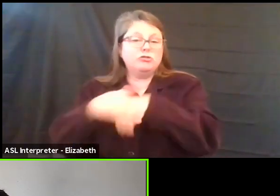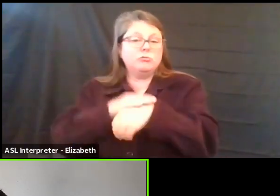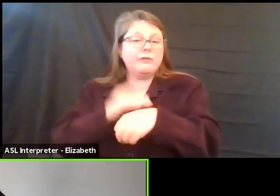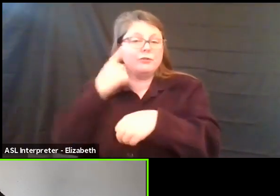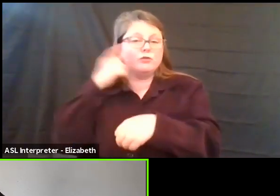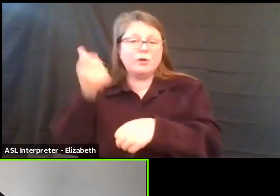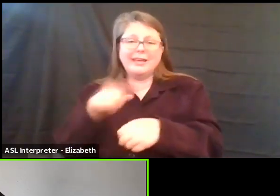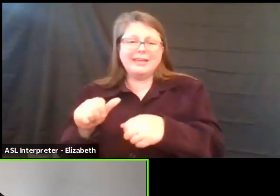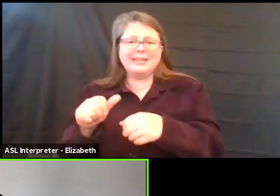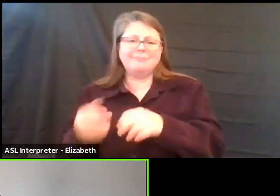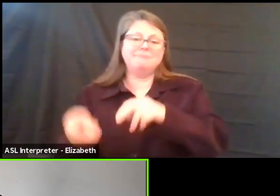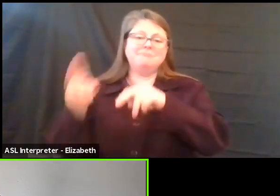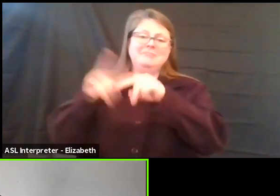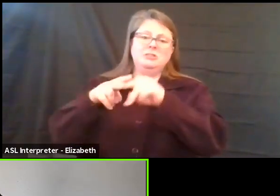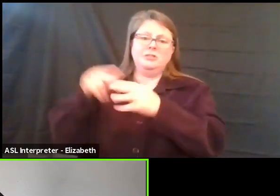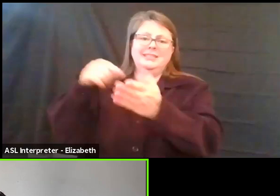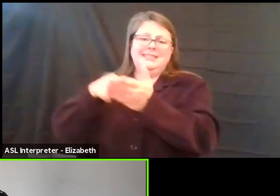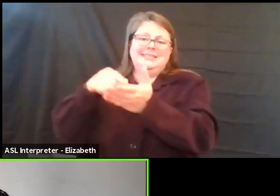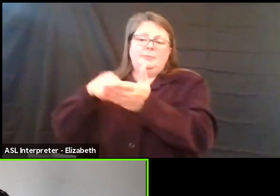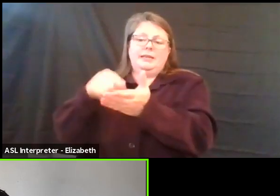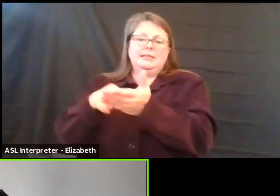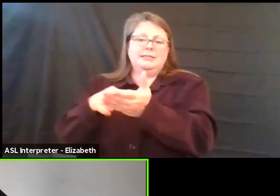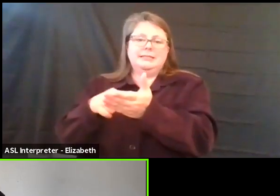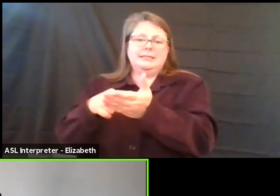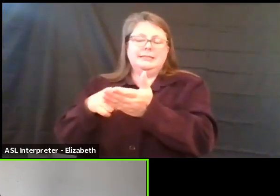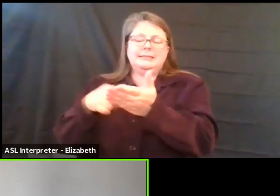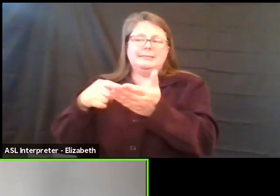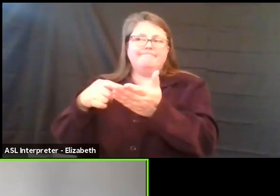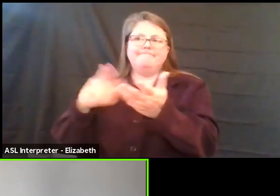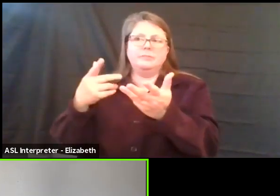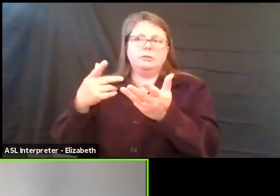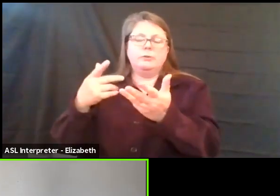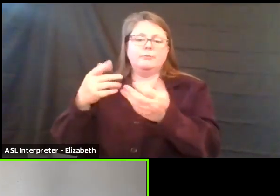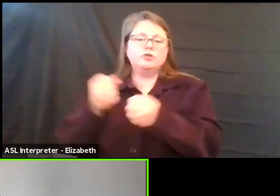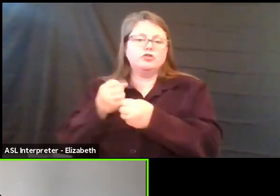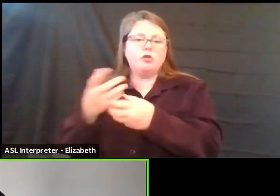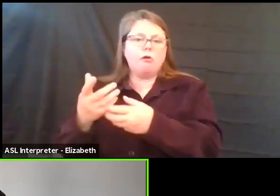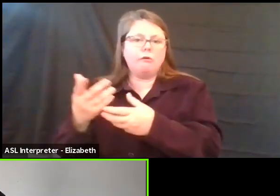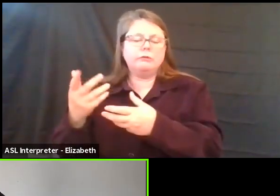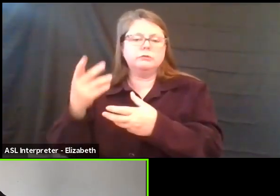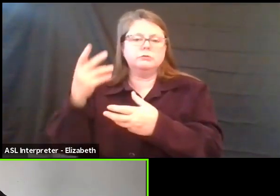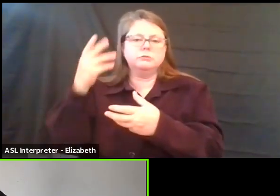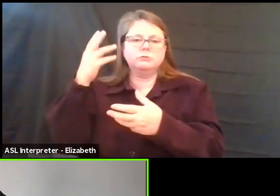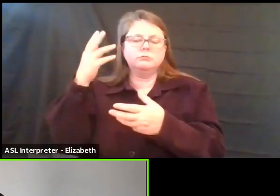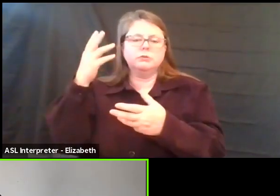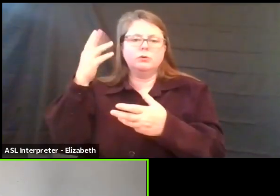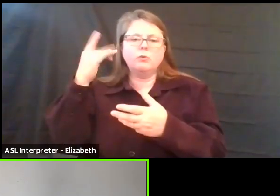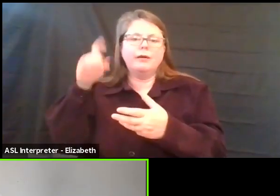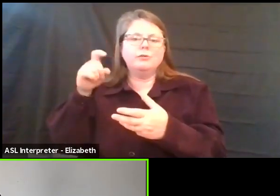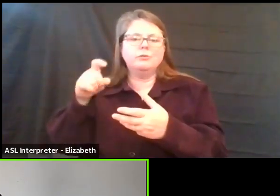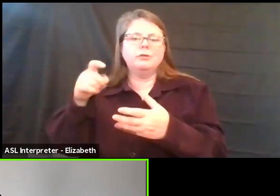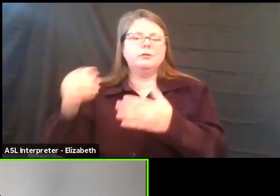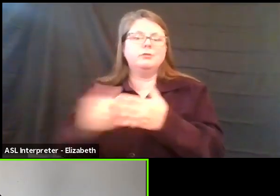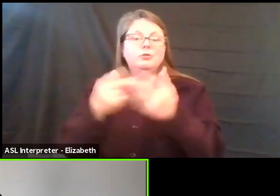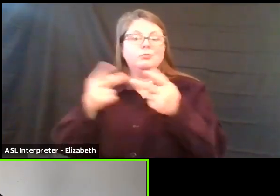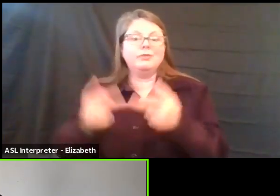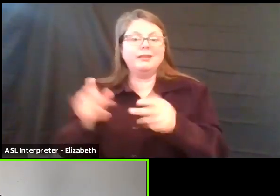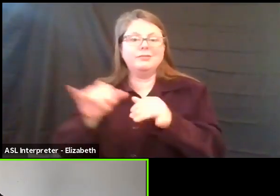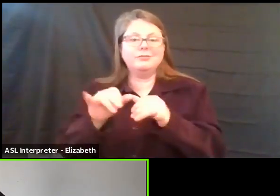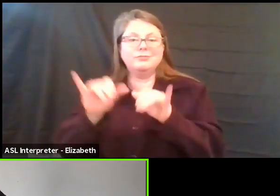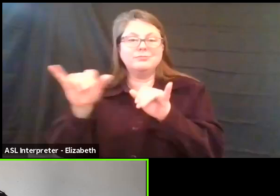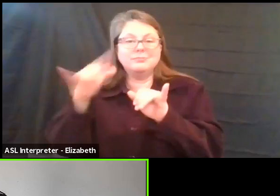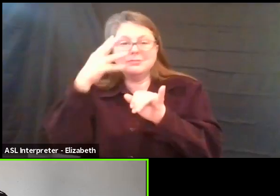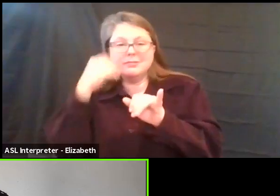incur from the loss, including a place to stay, meals out, additional